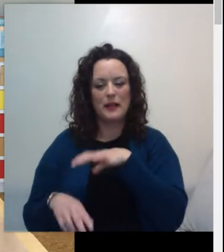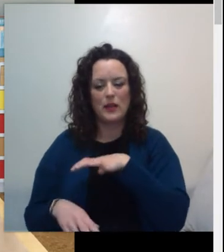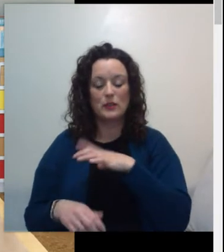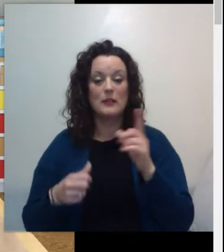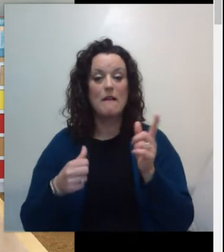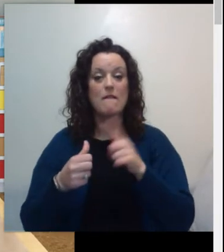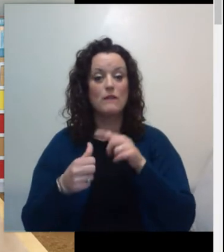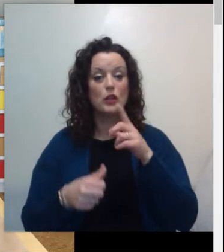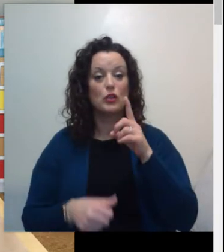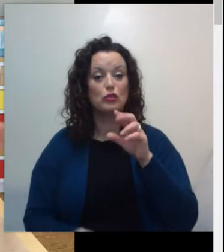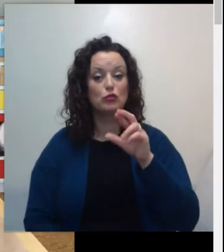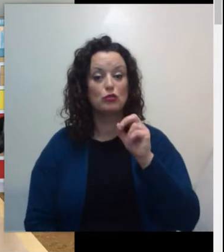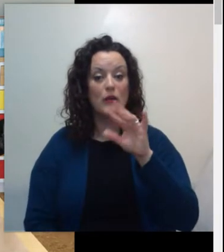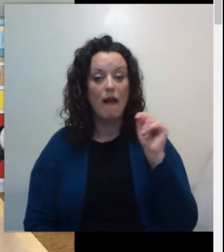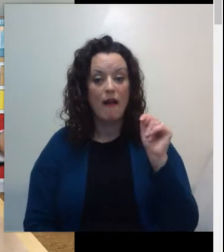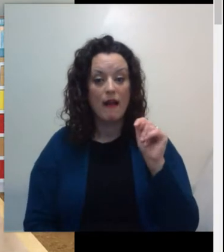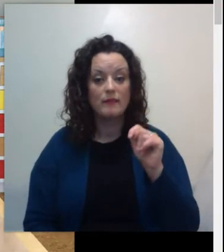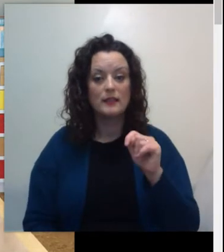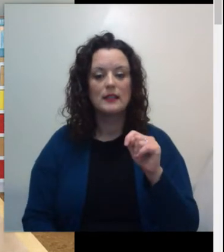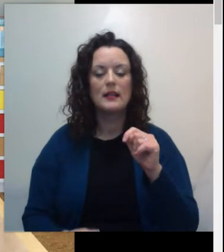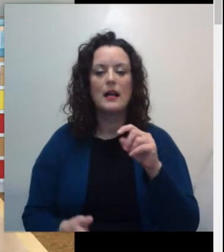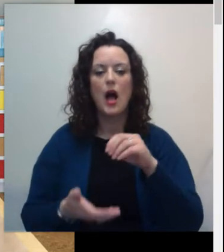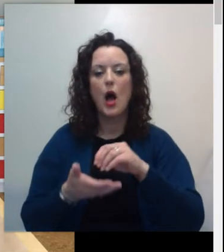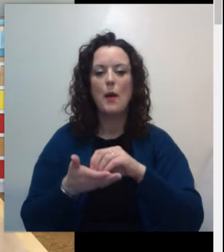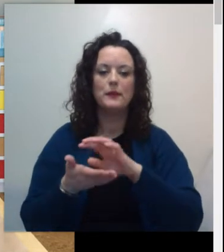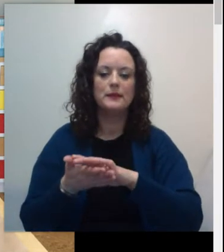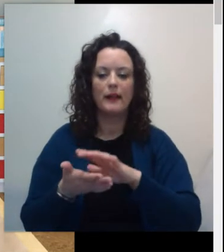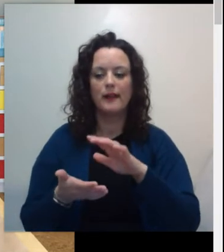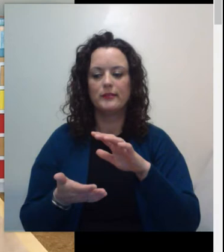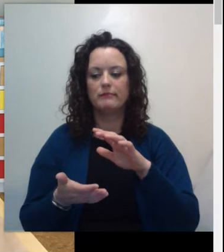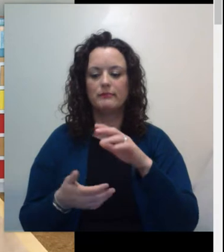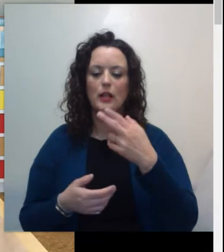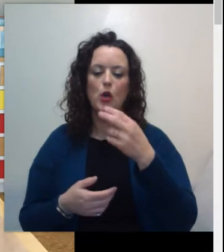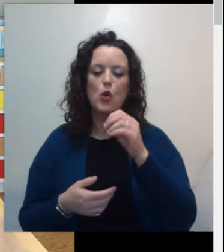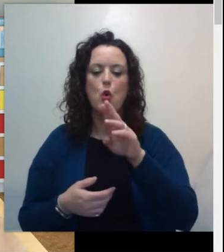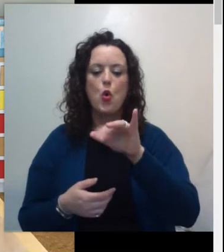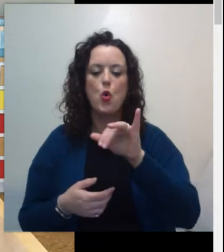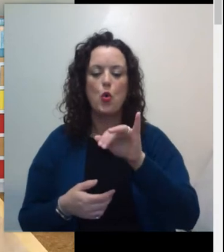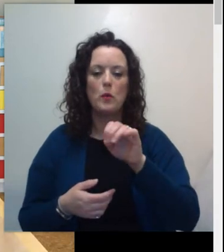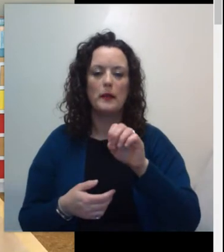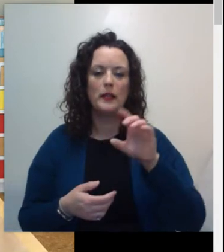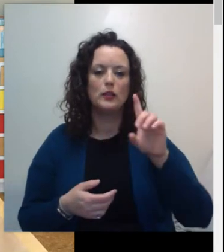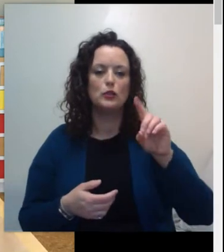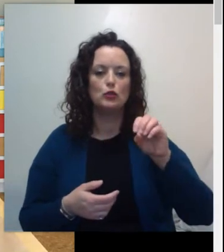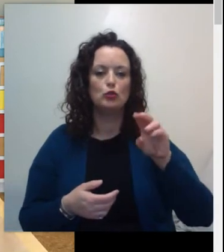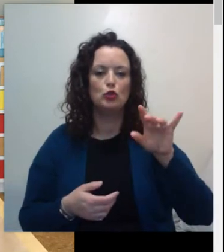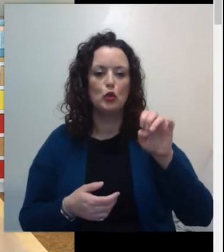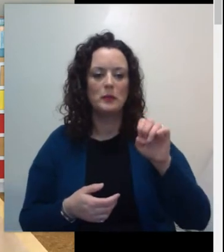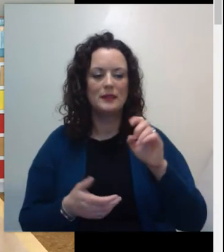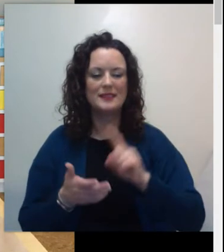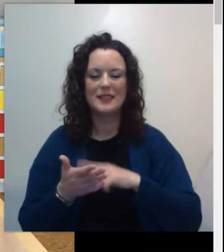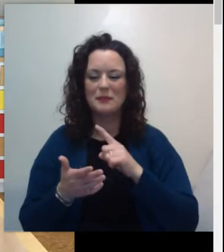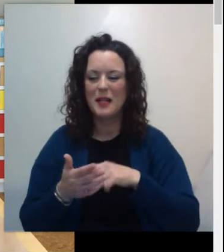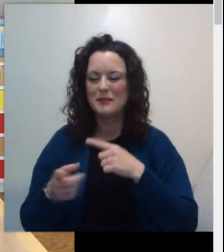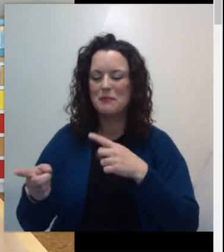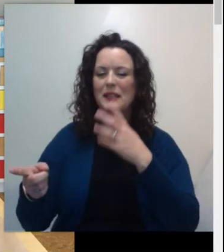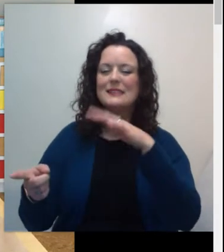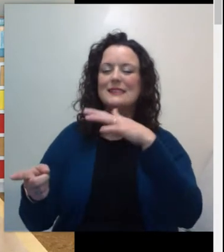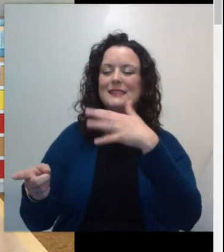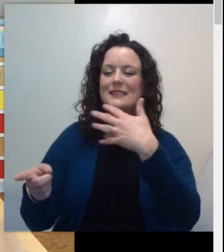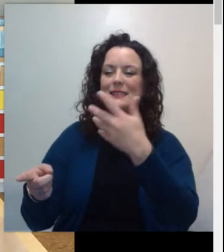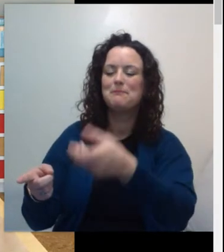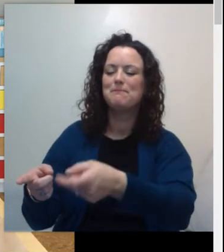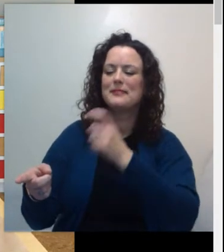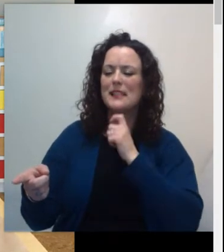means to me thing. I go, oh, hand me the Hooby-Dooby. What's the Hooby-Dooby? And in this case, with Reginald von Hooby-Dooby, the Hooby-Dooby